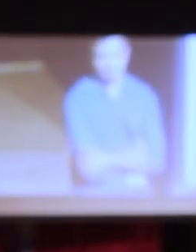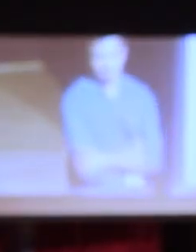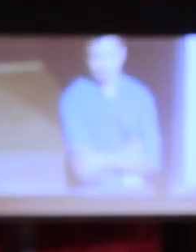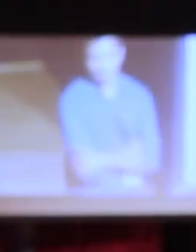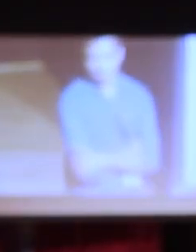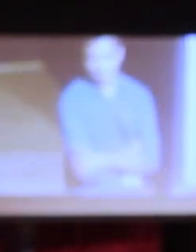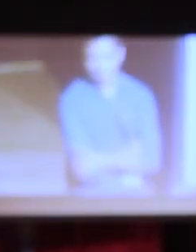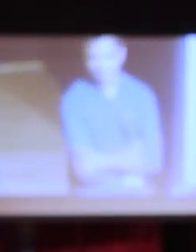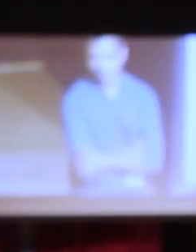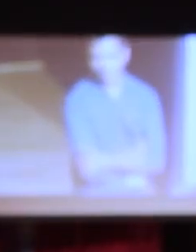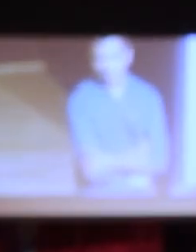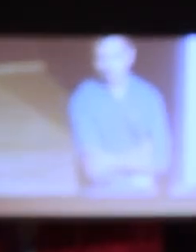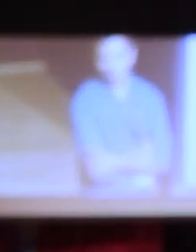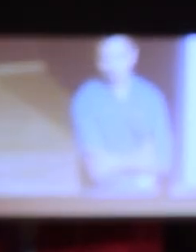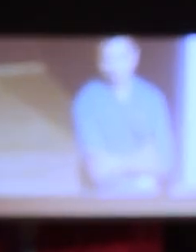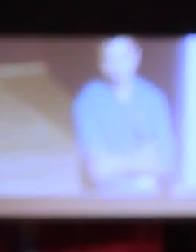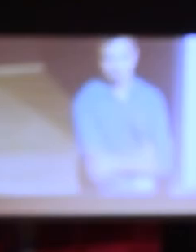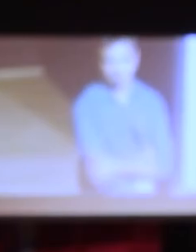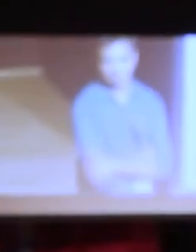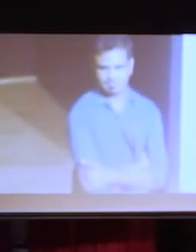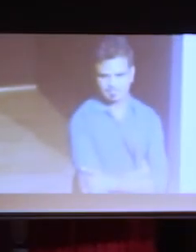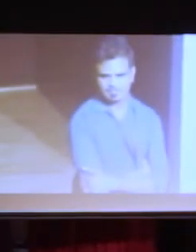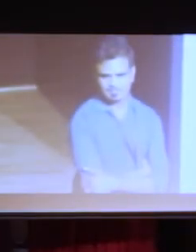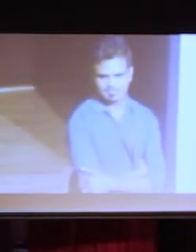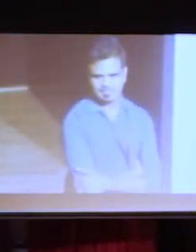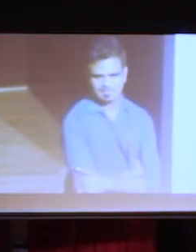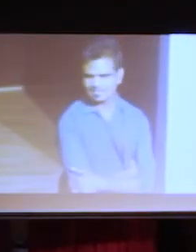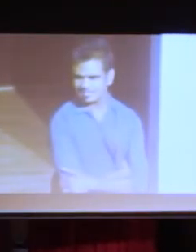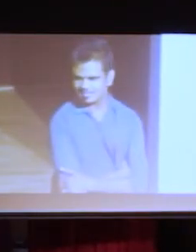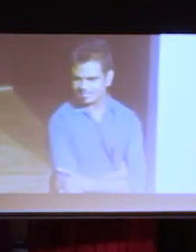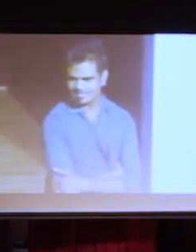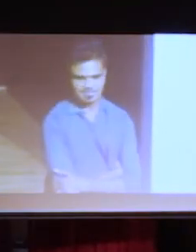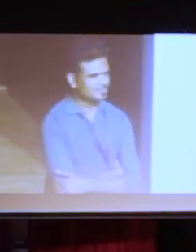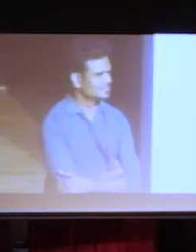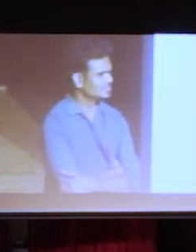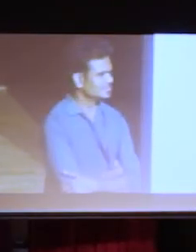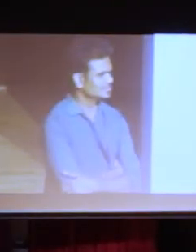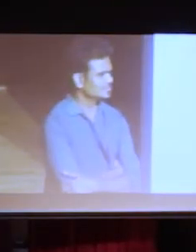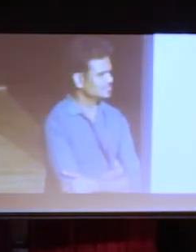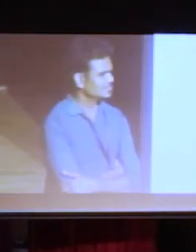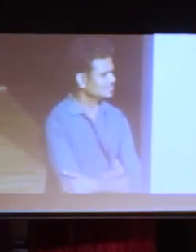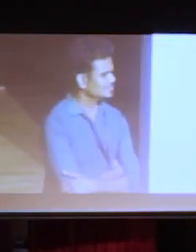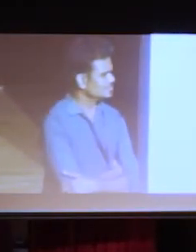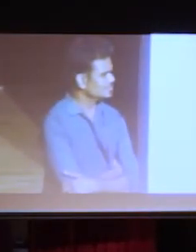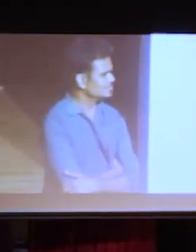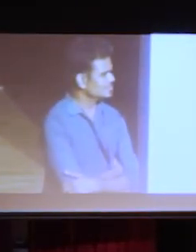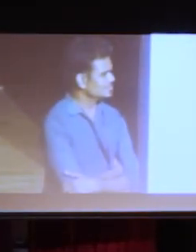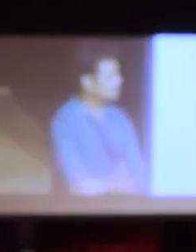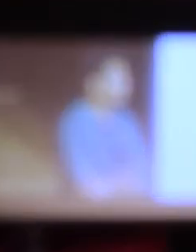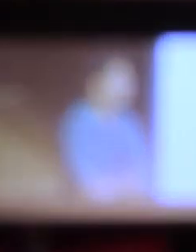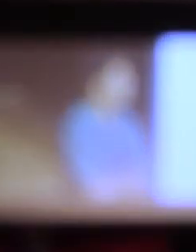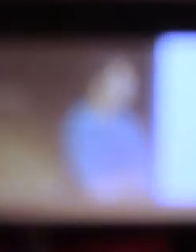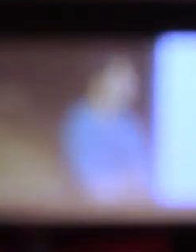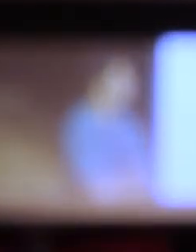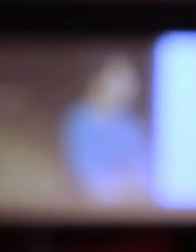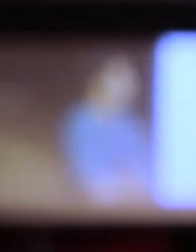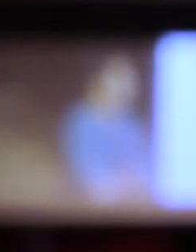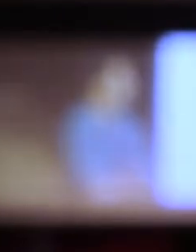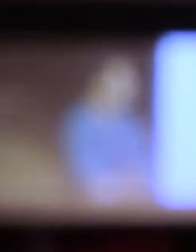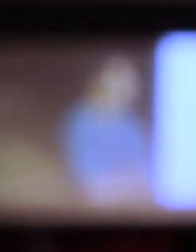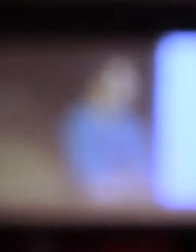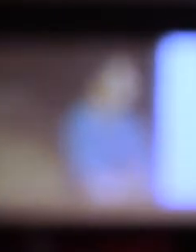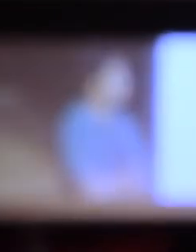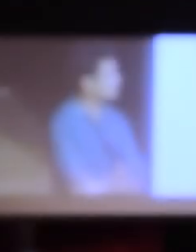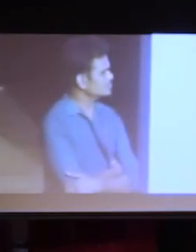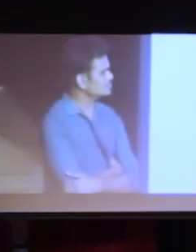a coordinator, Rishi. If she's around, I'll introduce her to you, which is Vision Empower. So she's coordinating with Tamil Nadu government is extremely good,